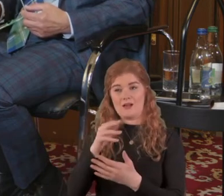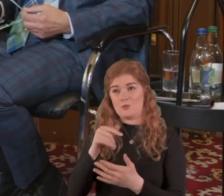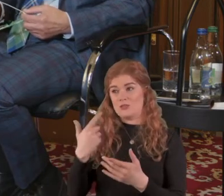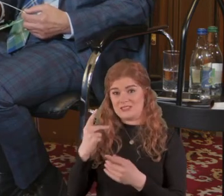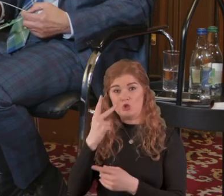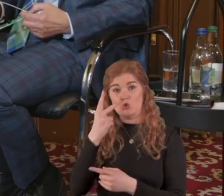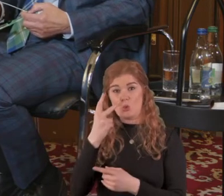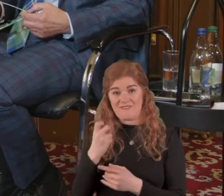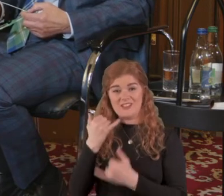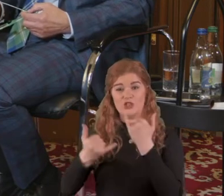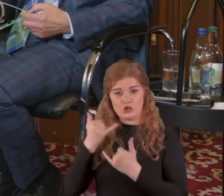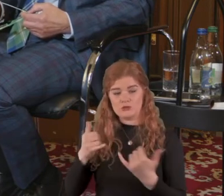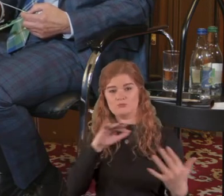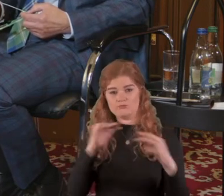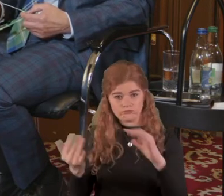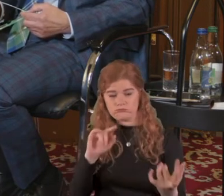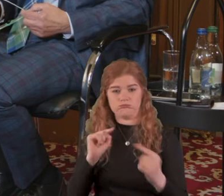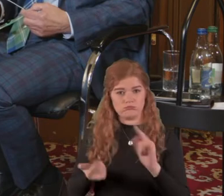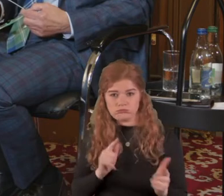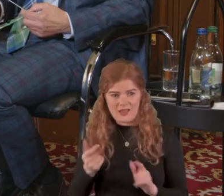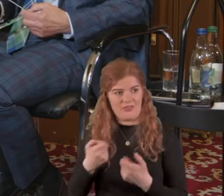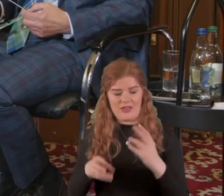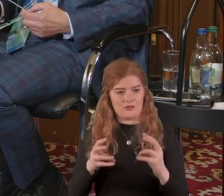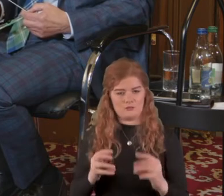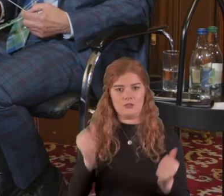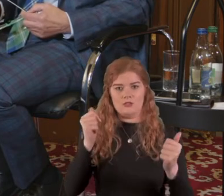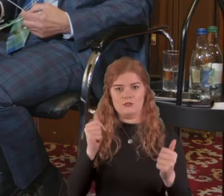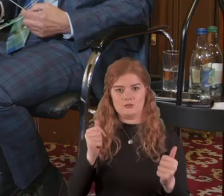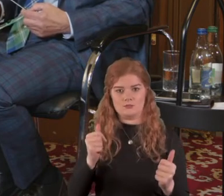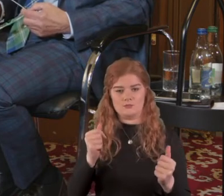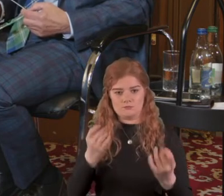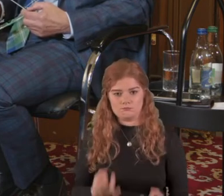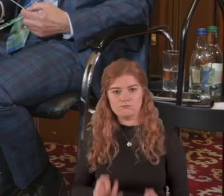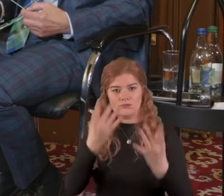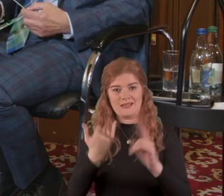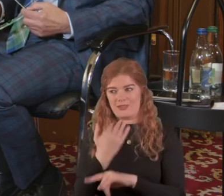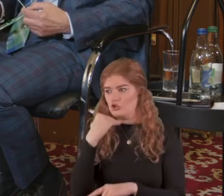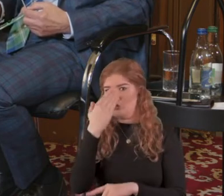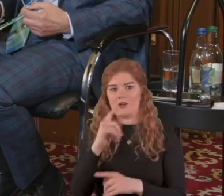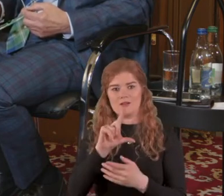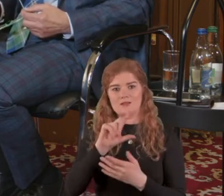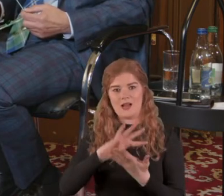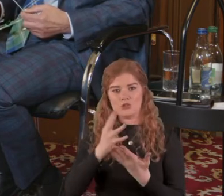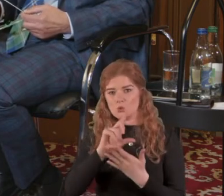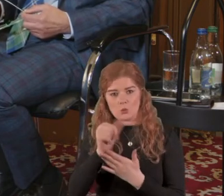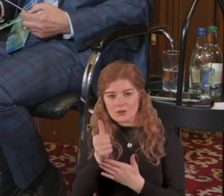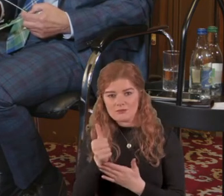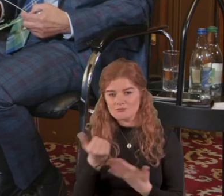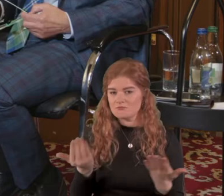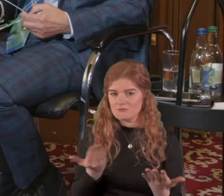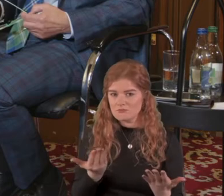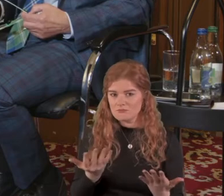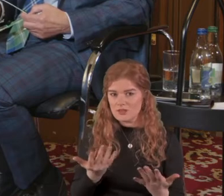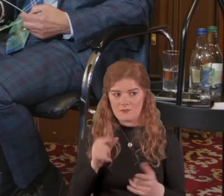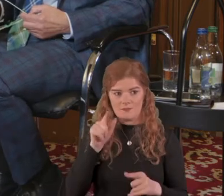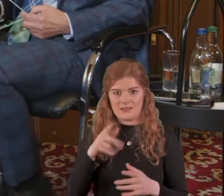guerrilla warfare was there suddenly this cessation of hostilities in the summer of 1921, which